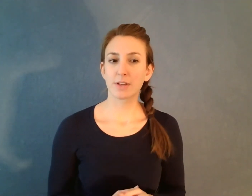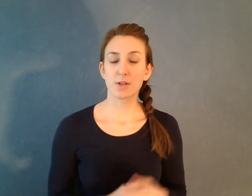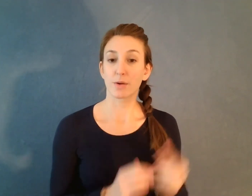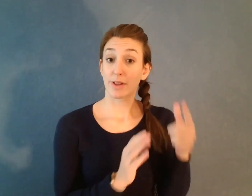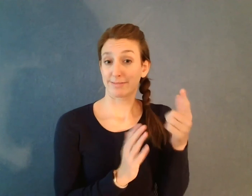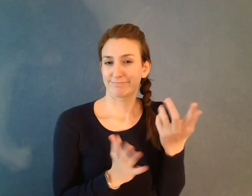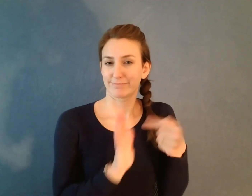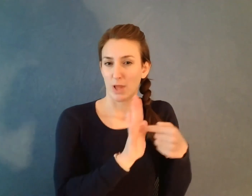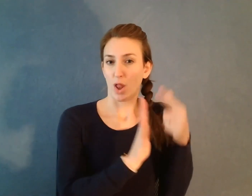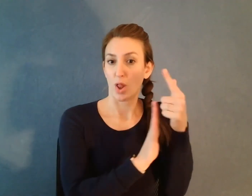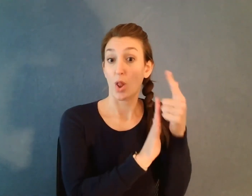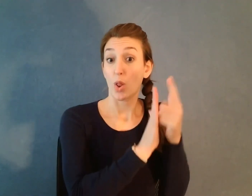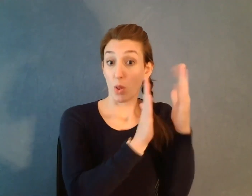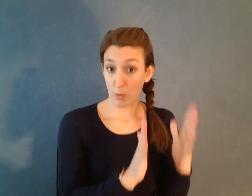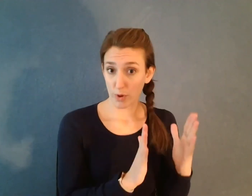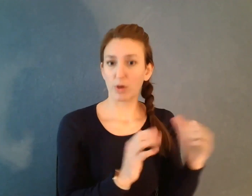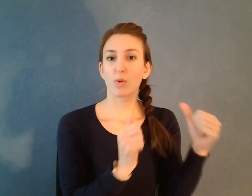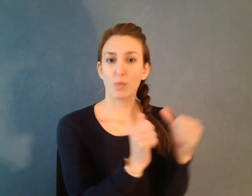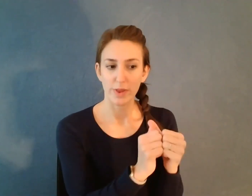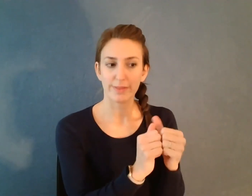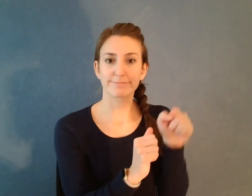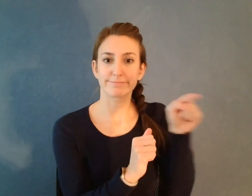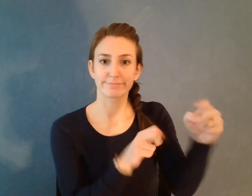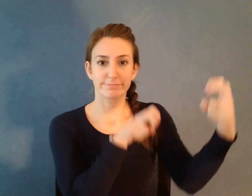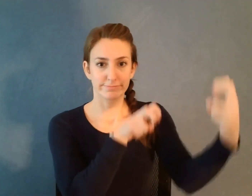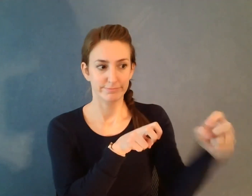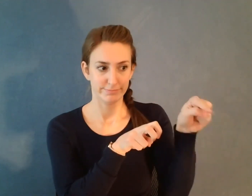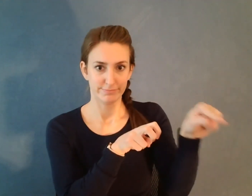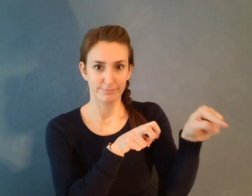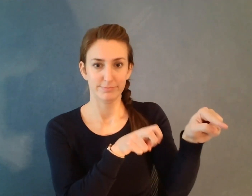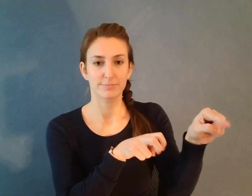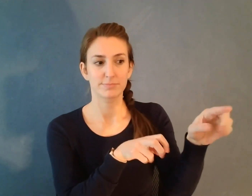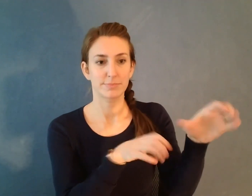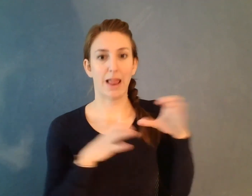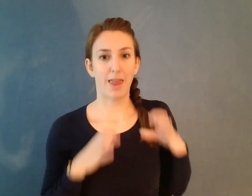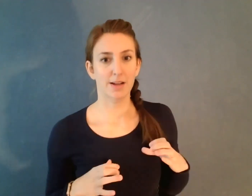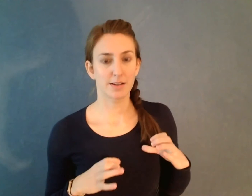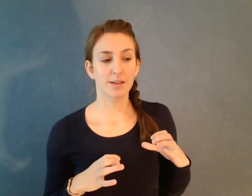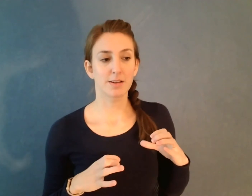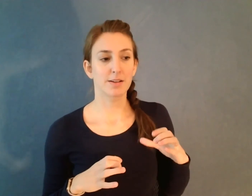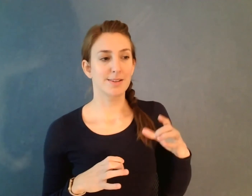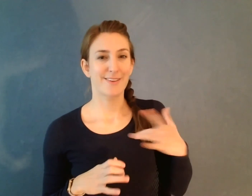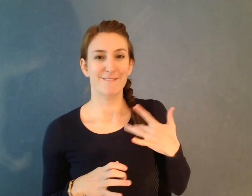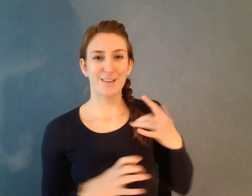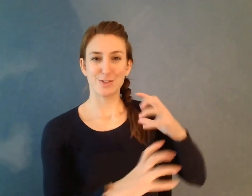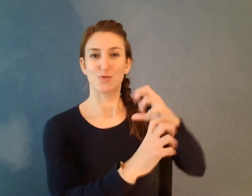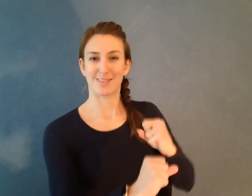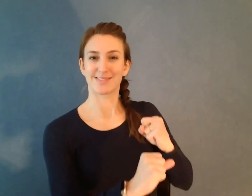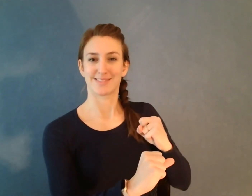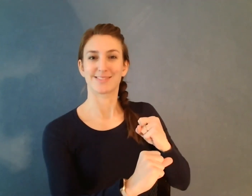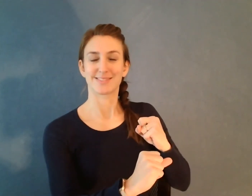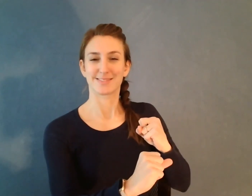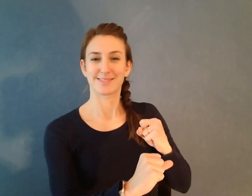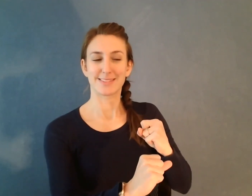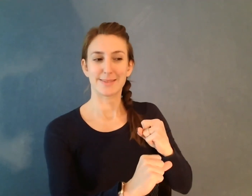lawyer client interaction, that feeling of comfort is comforting. It's trust. It helps with the process,